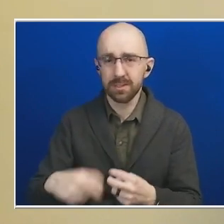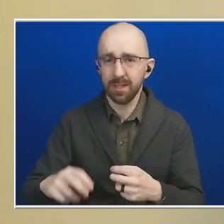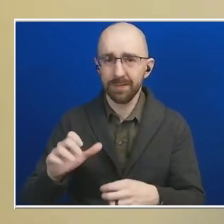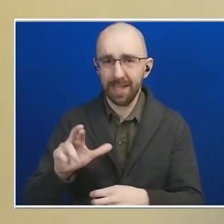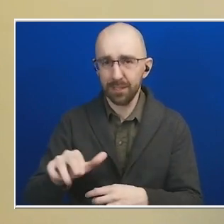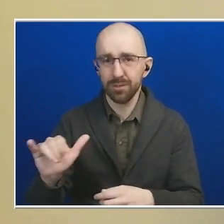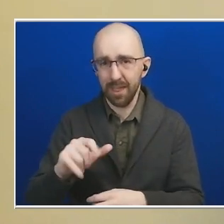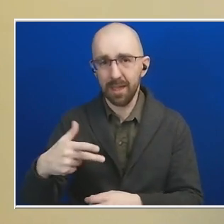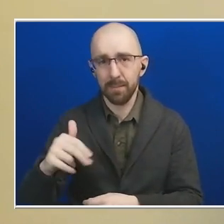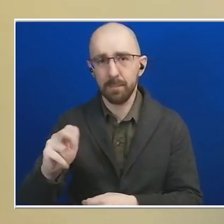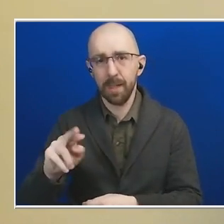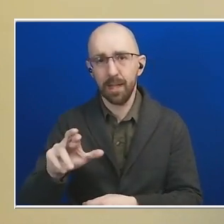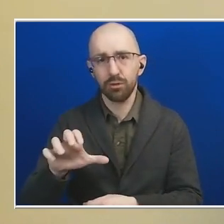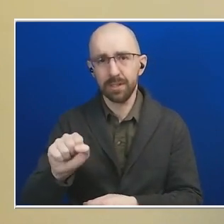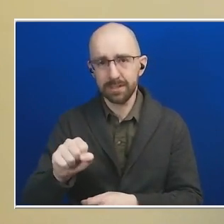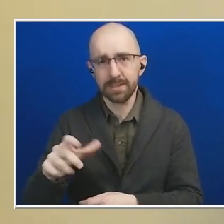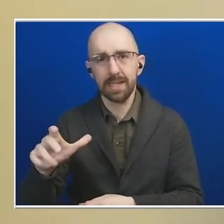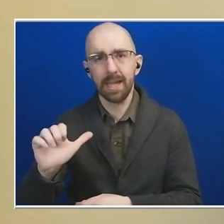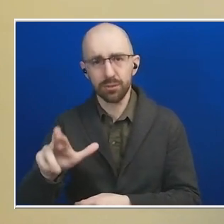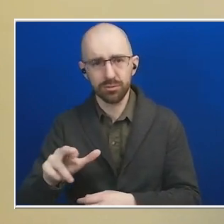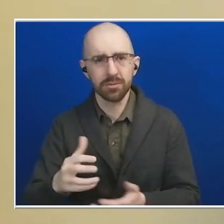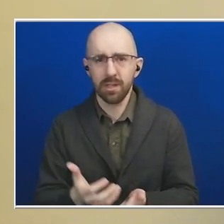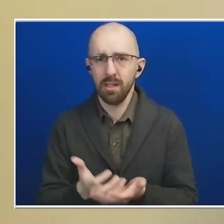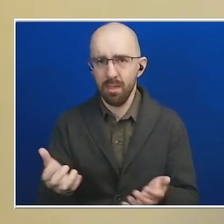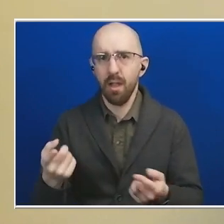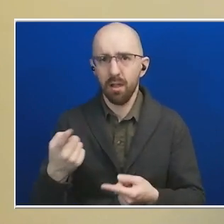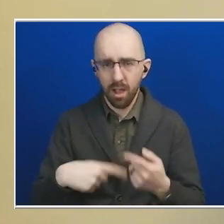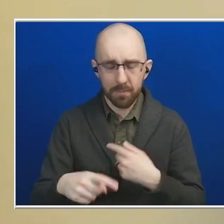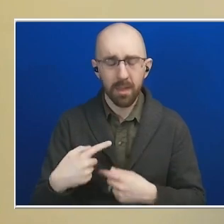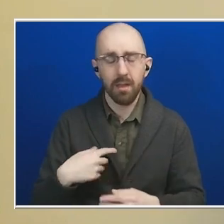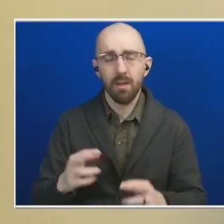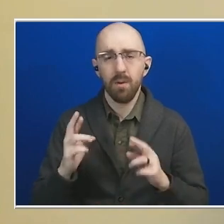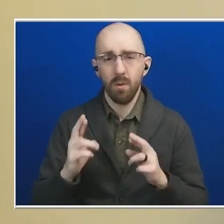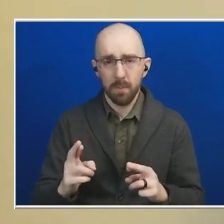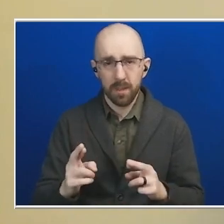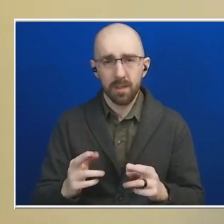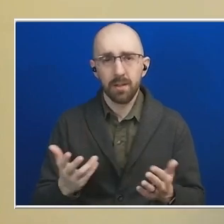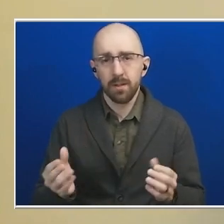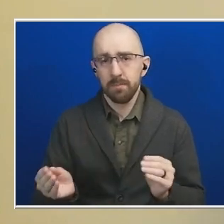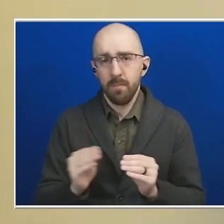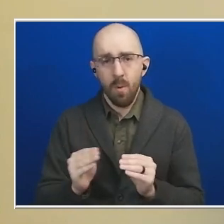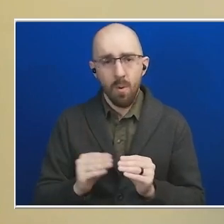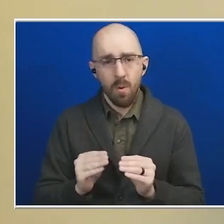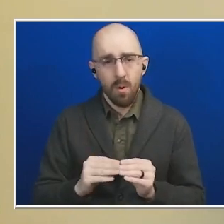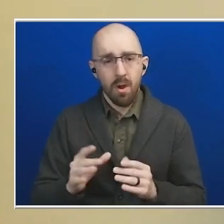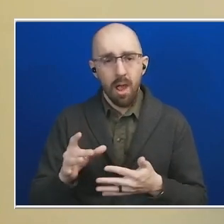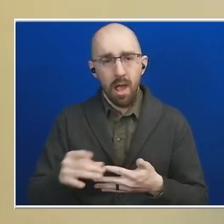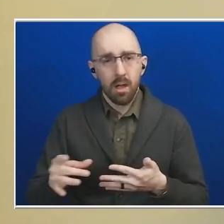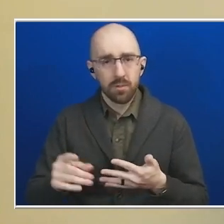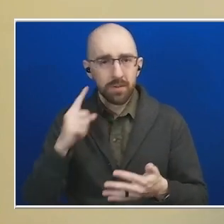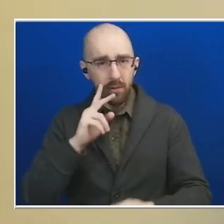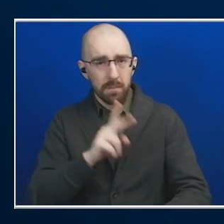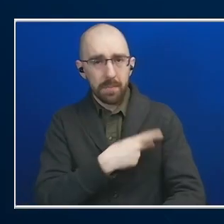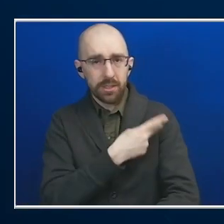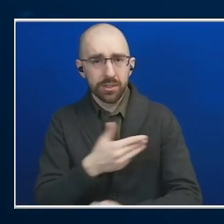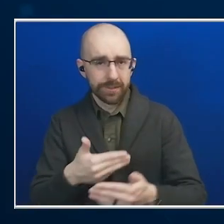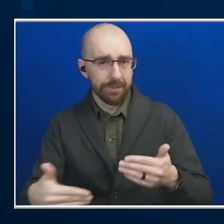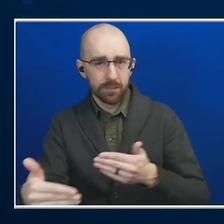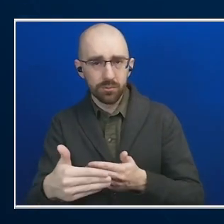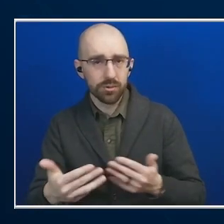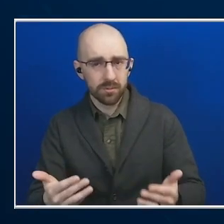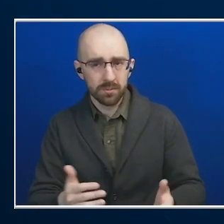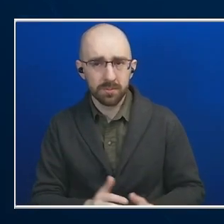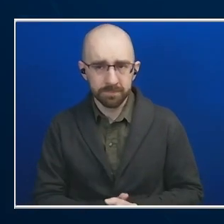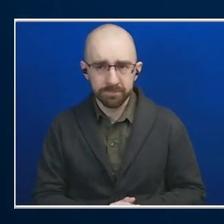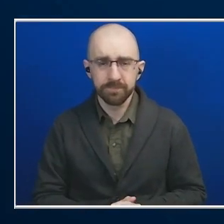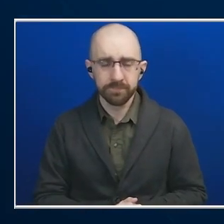And I think there's a lot to come, and hopefully more options for our patients in the future. I think